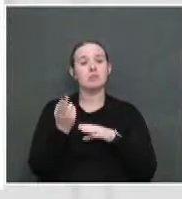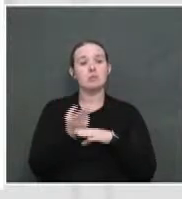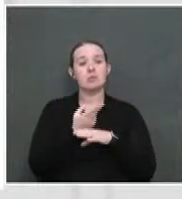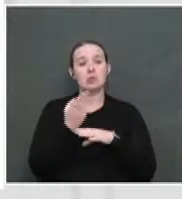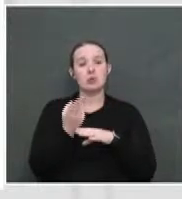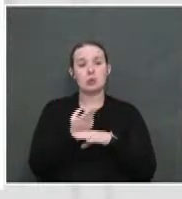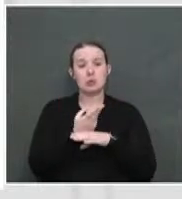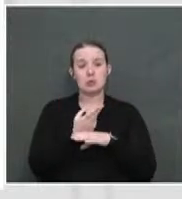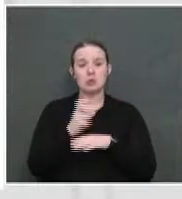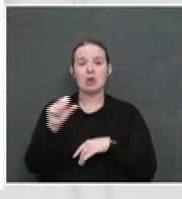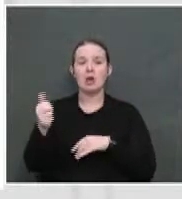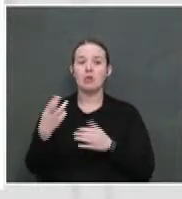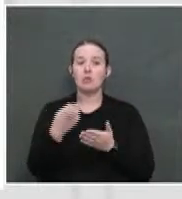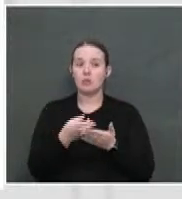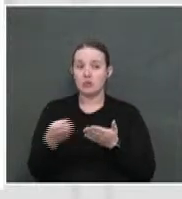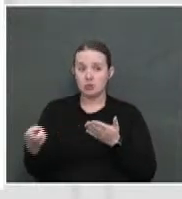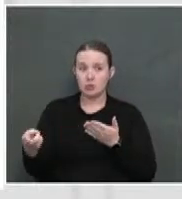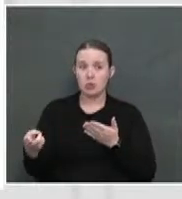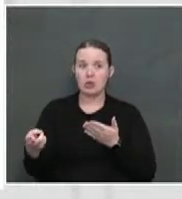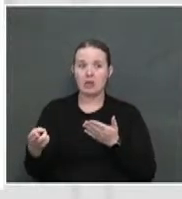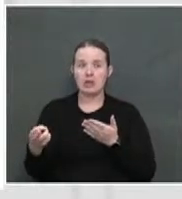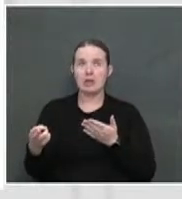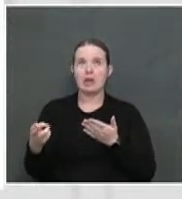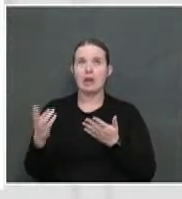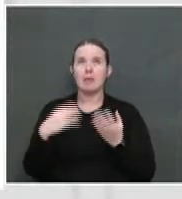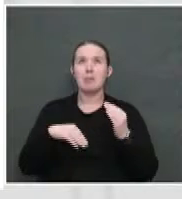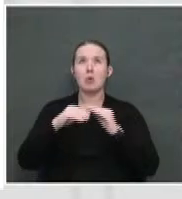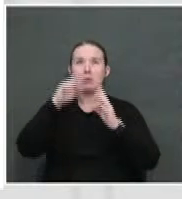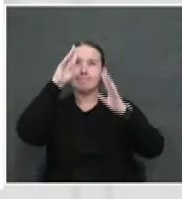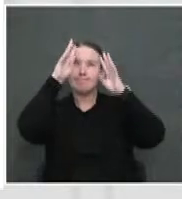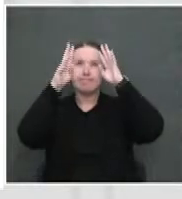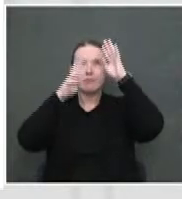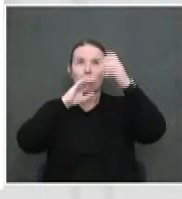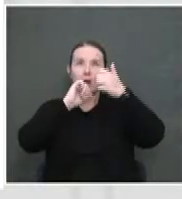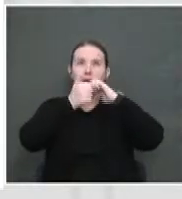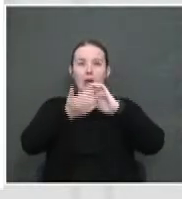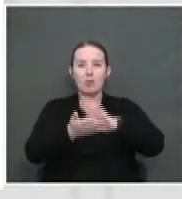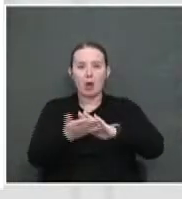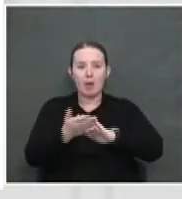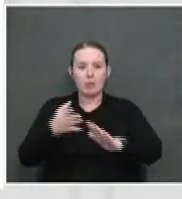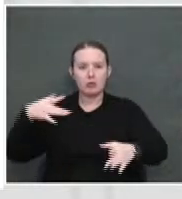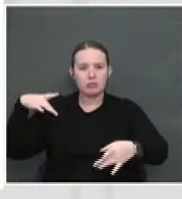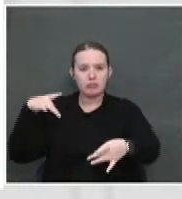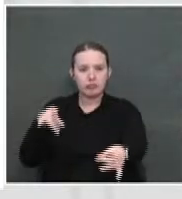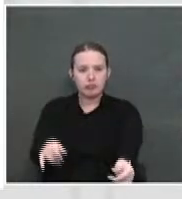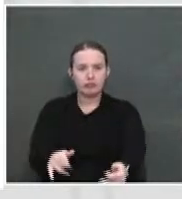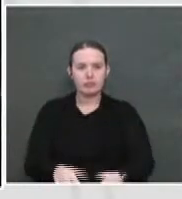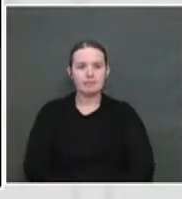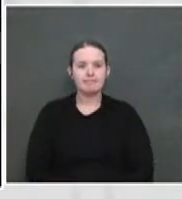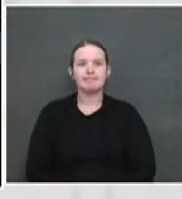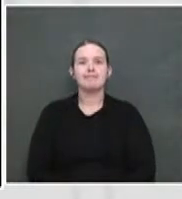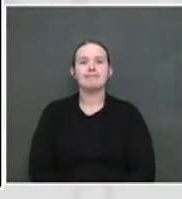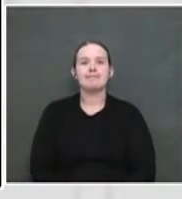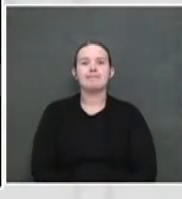utilize other resources and think outside the box as far as operational efficiency.